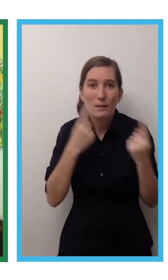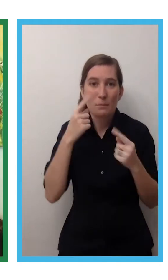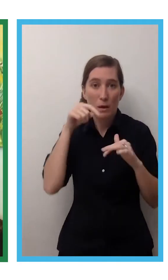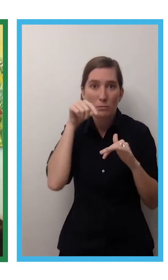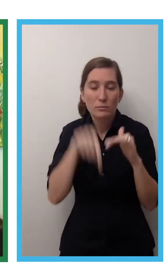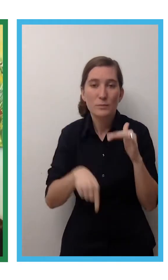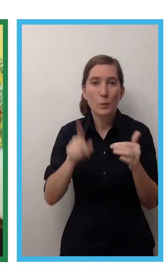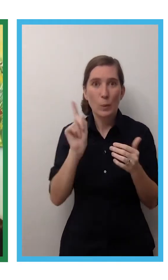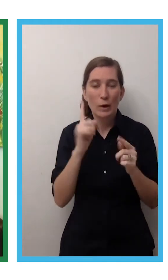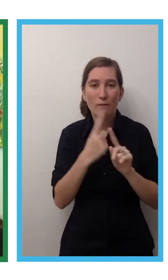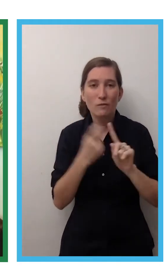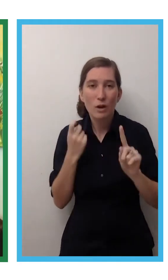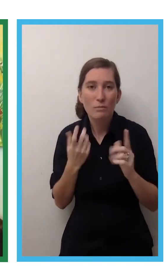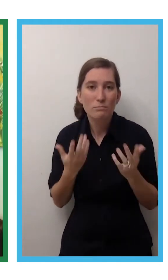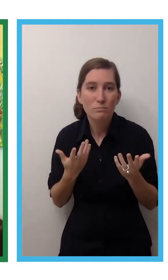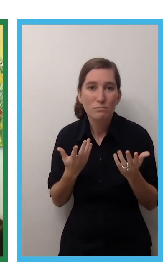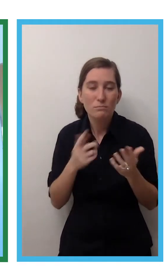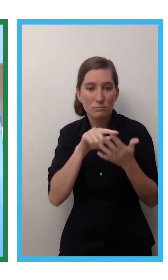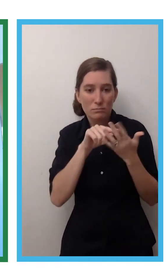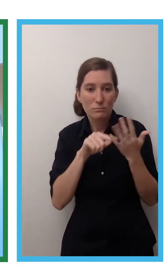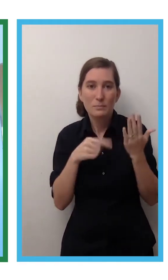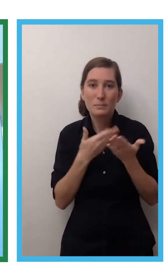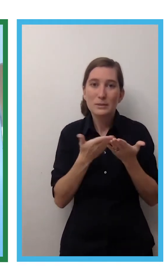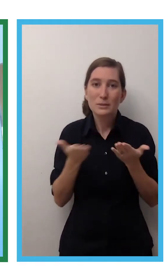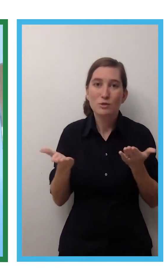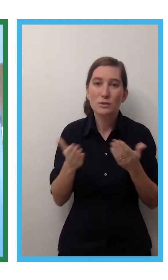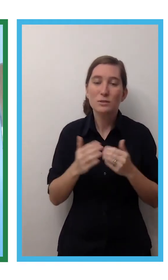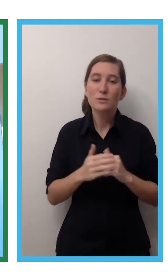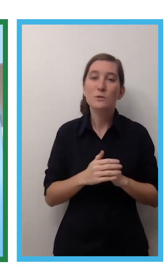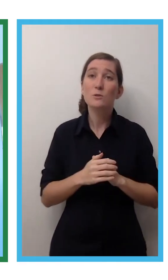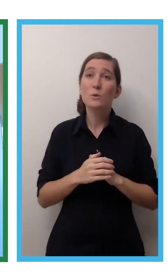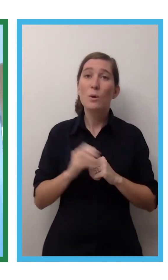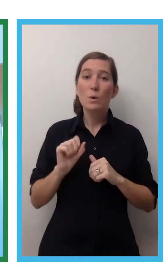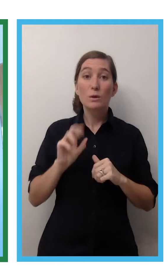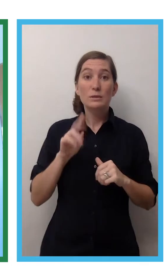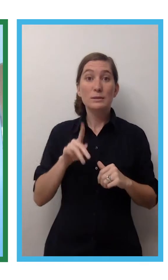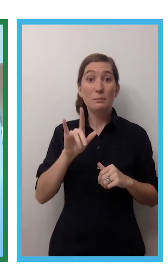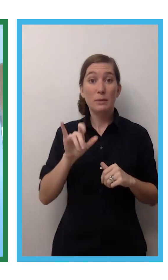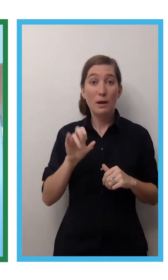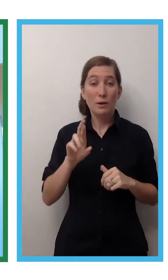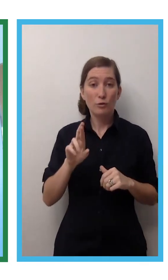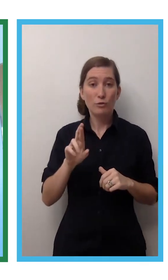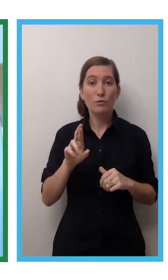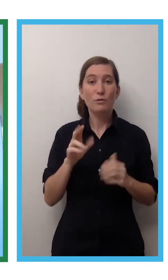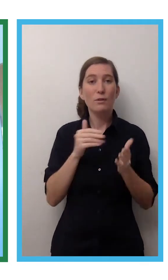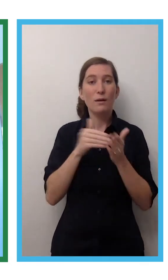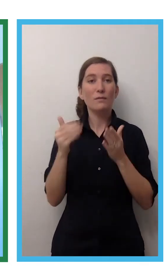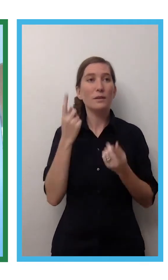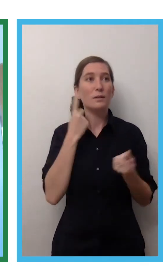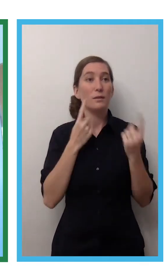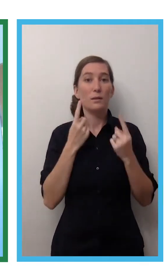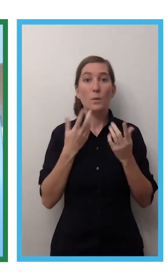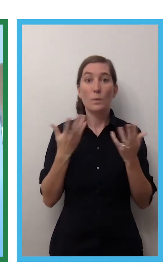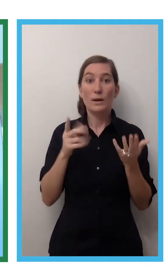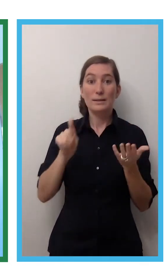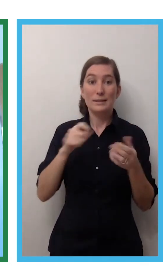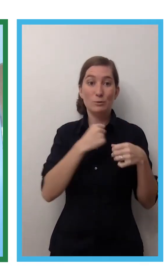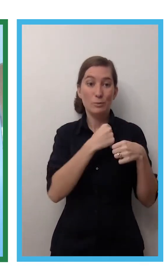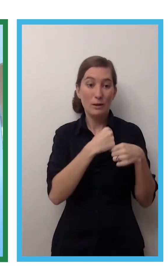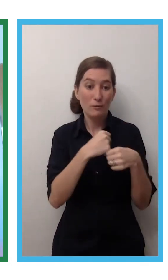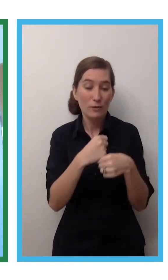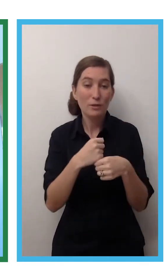recognize, that, you know, on top of this person selling whatever it is they happen to manufacture and perhaps needing you to feed that